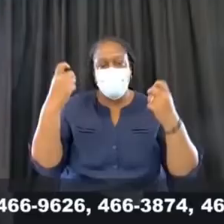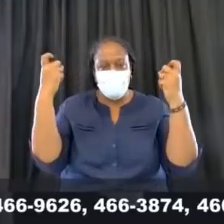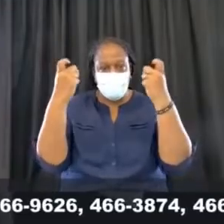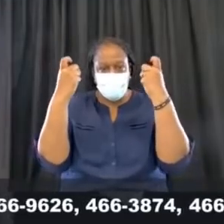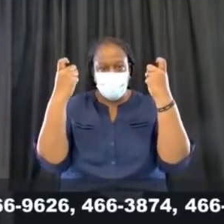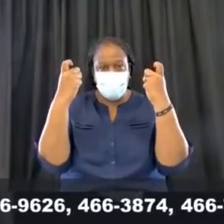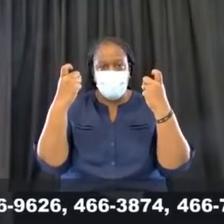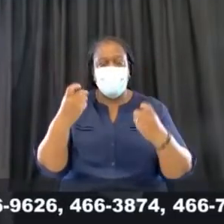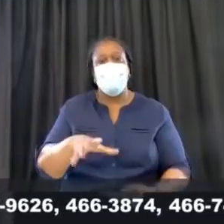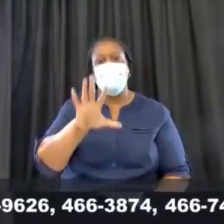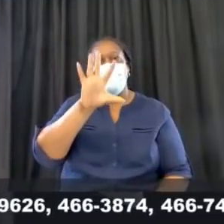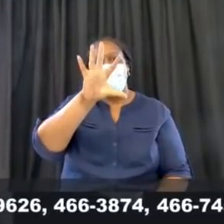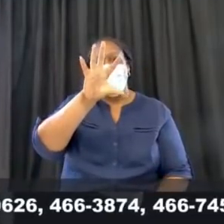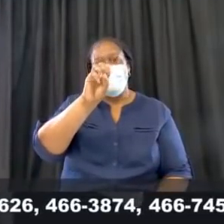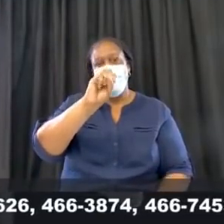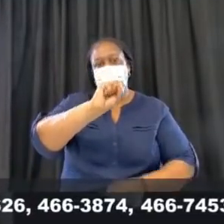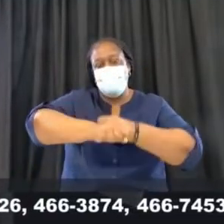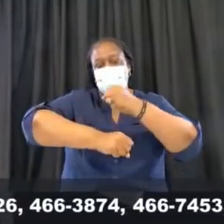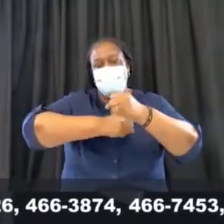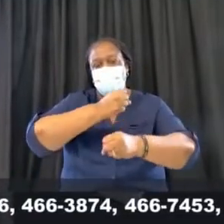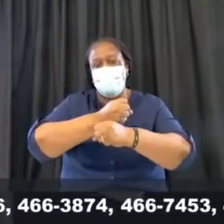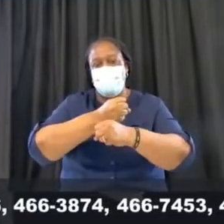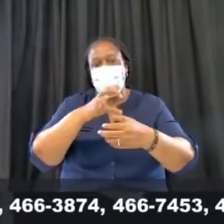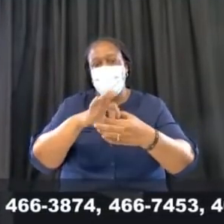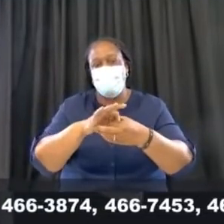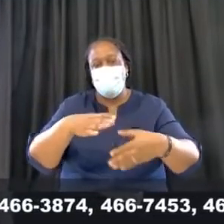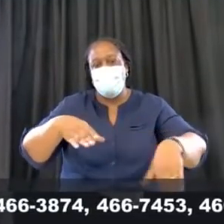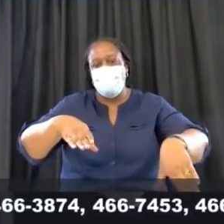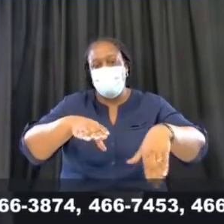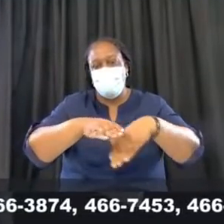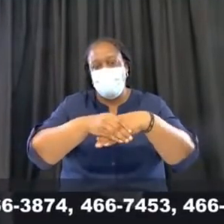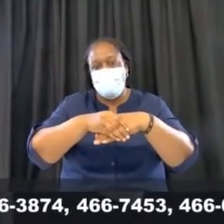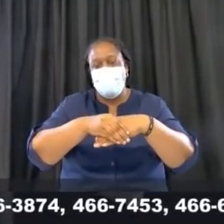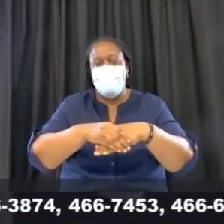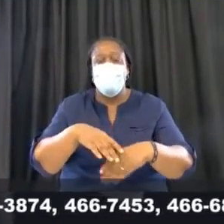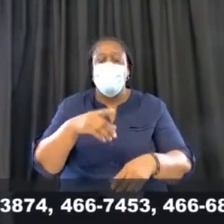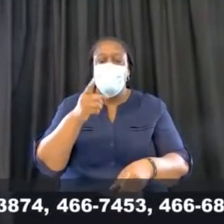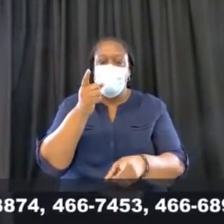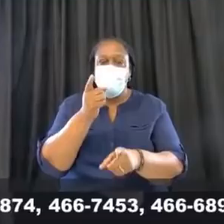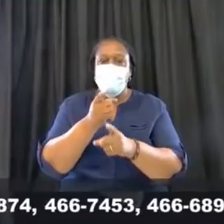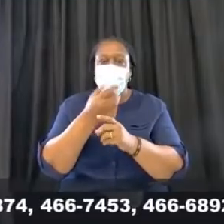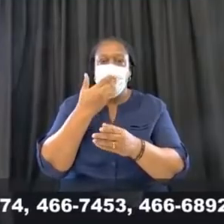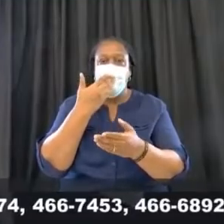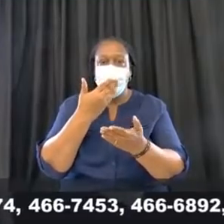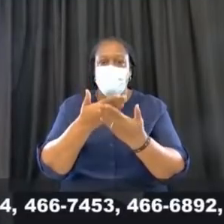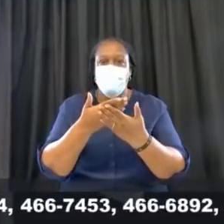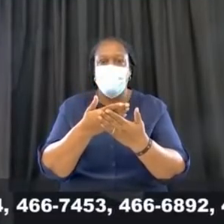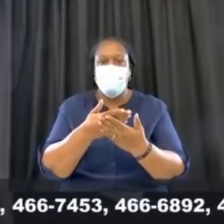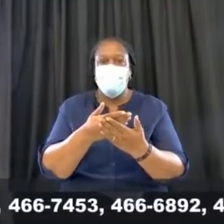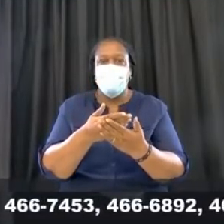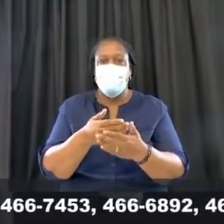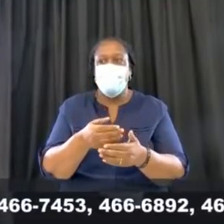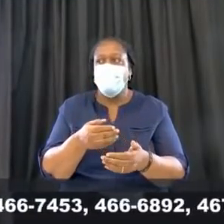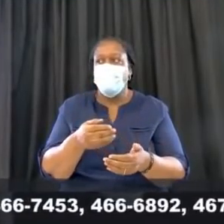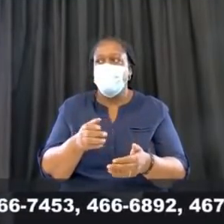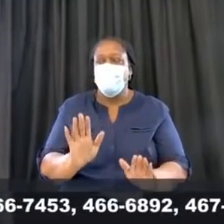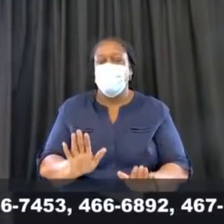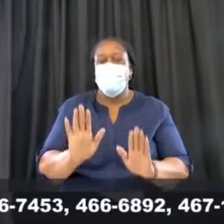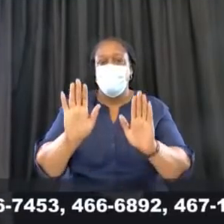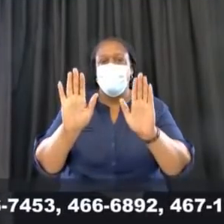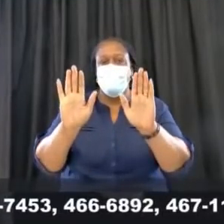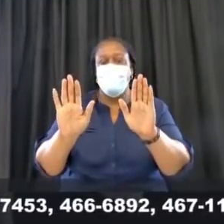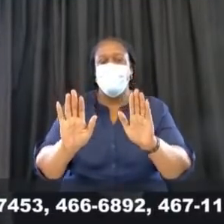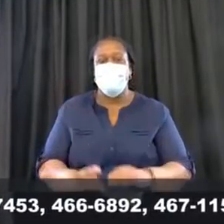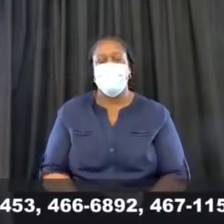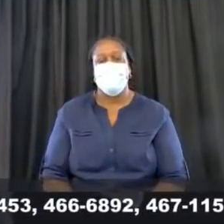attaining such a milestone of being married for 50 years. I see Dr. Wilkinson smiling because he's going to reach it